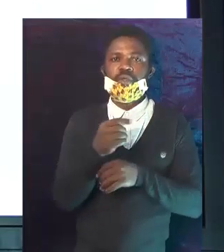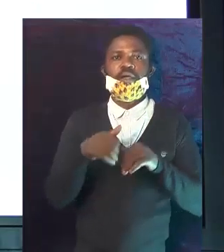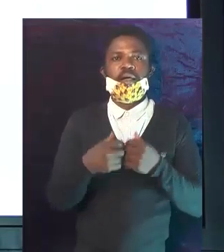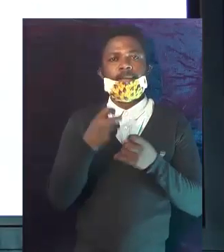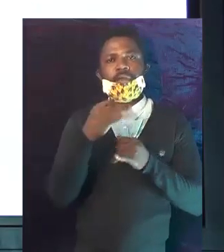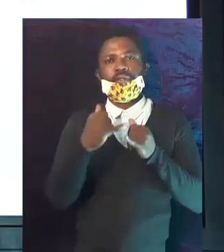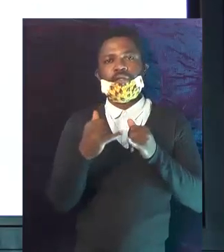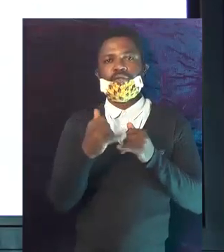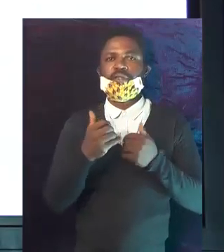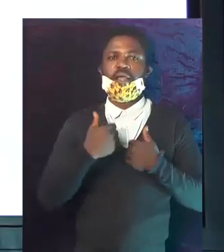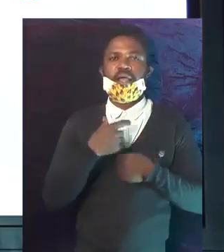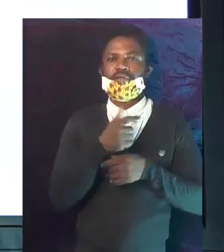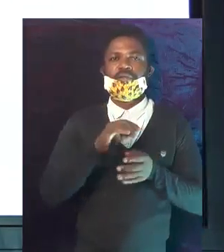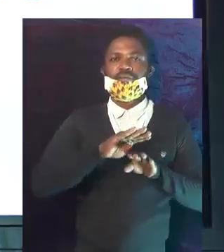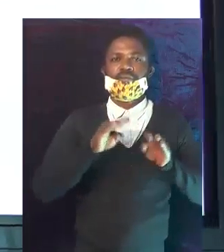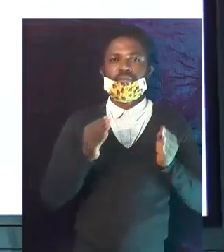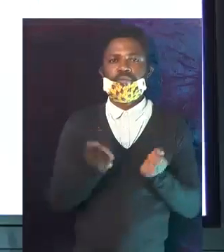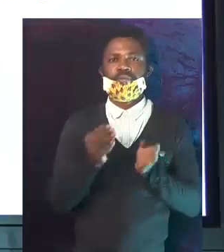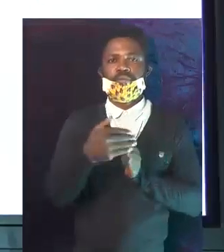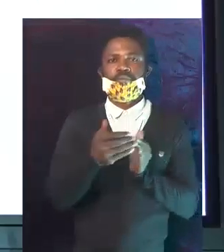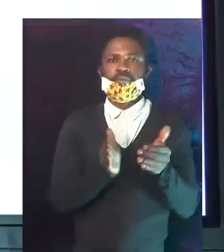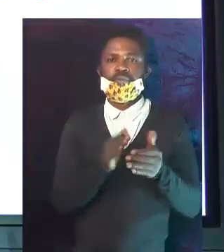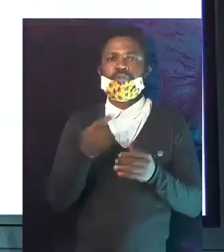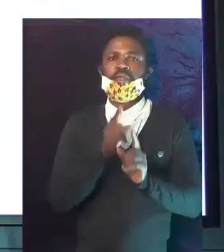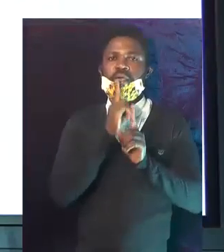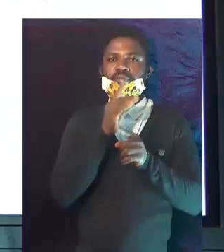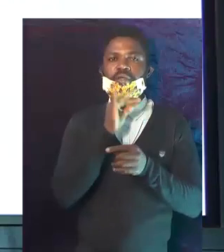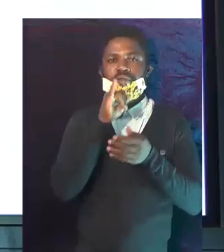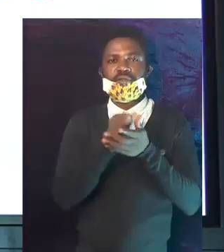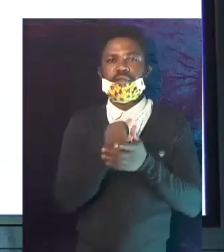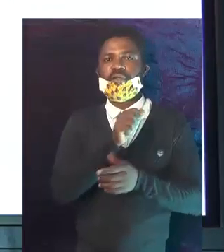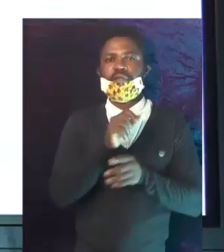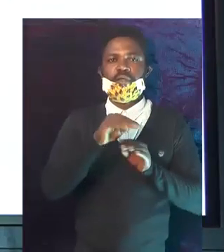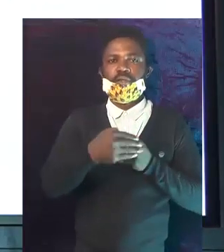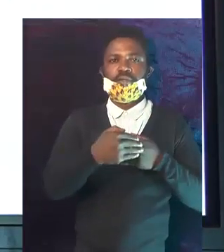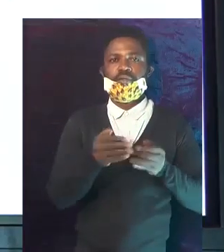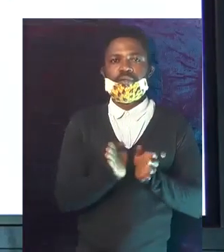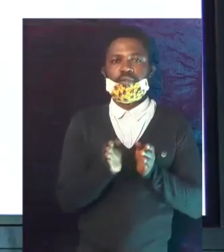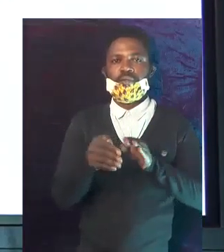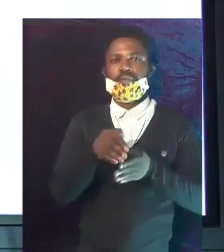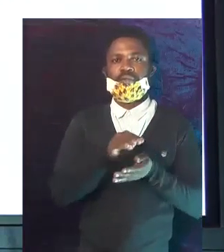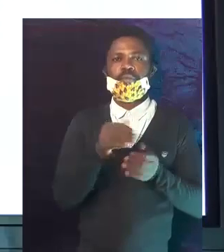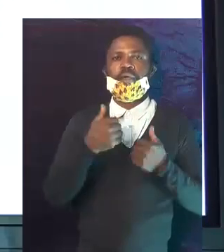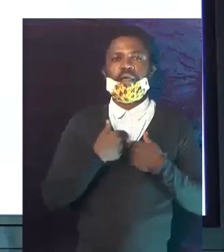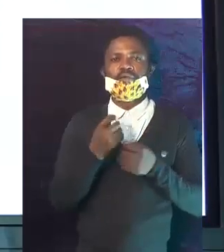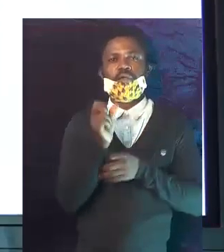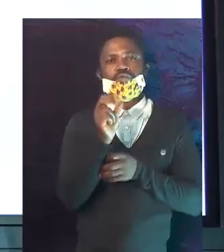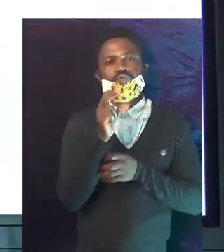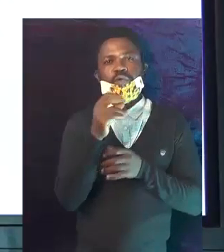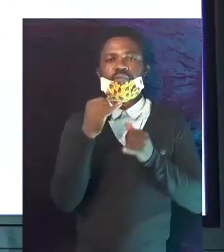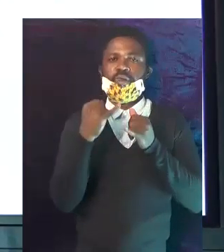says, how many edges has a cube? The answer to that, of course, is that a cube has